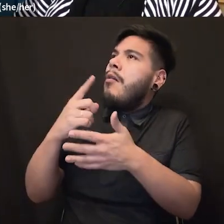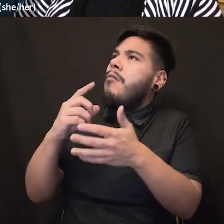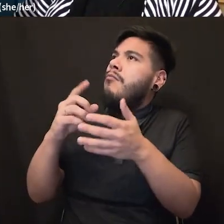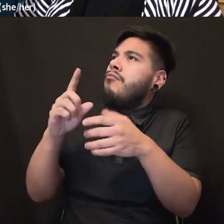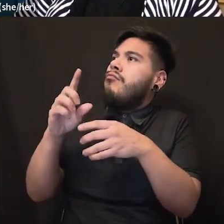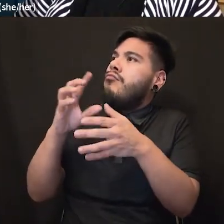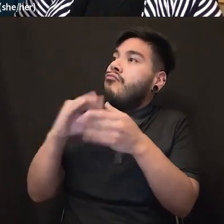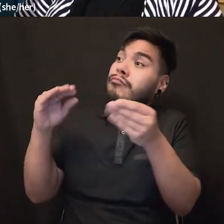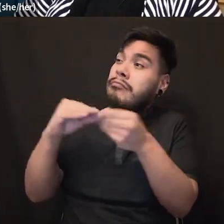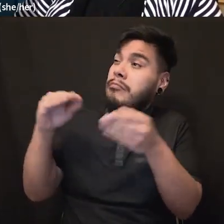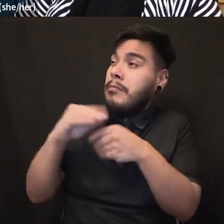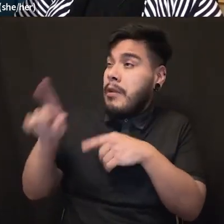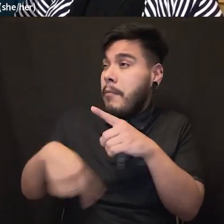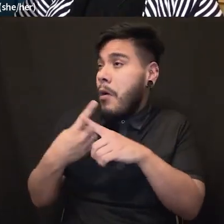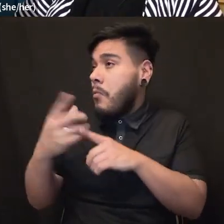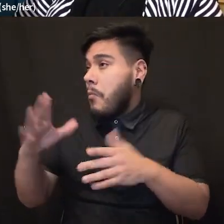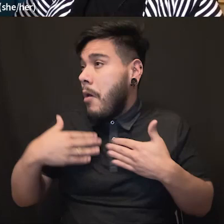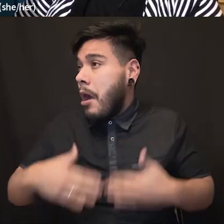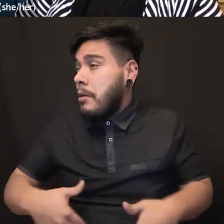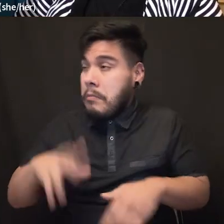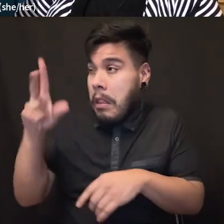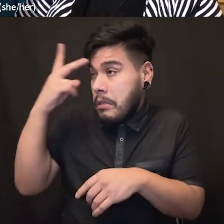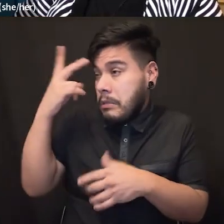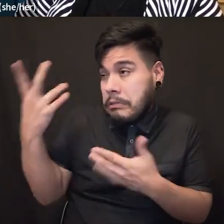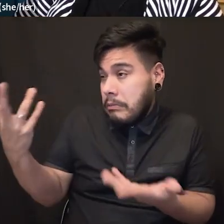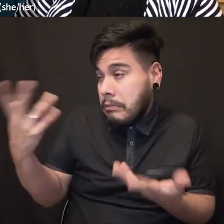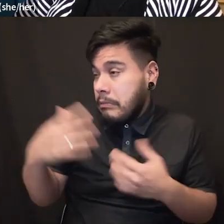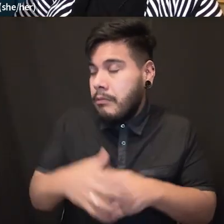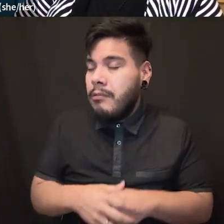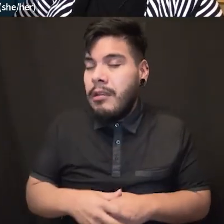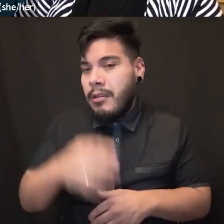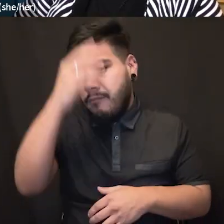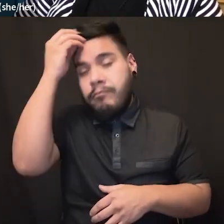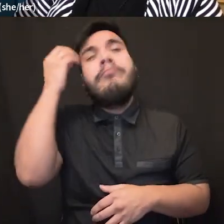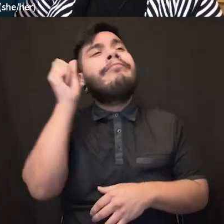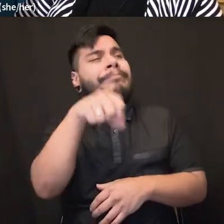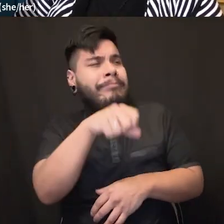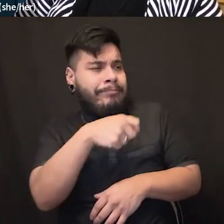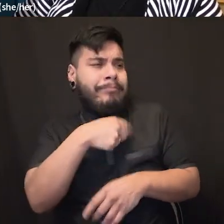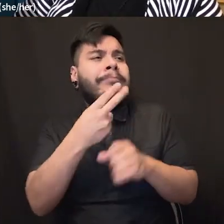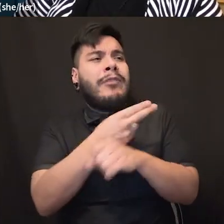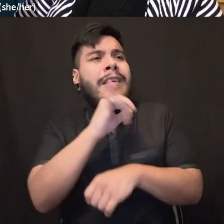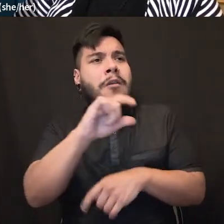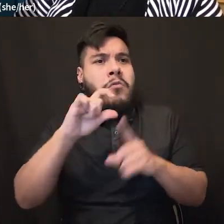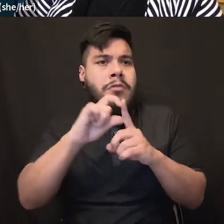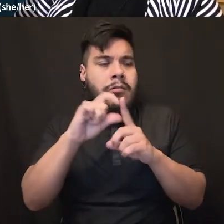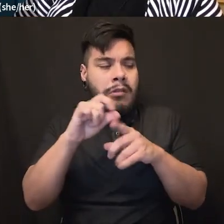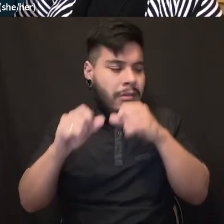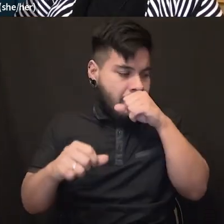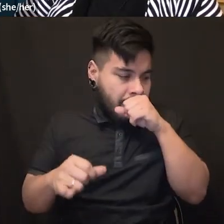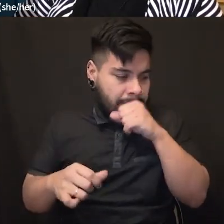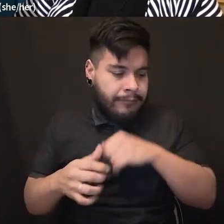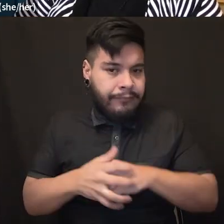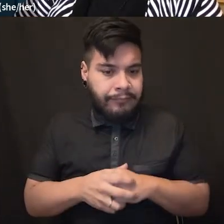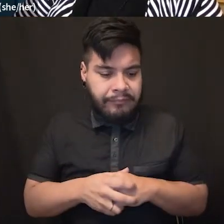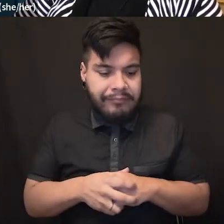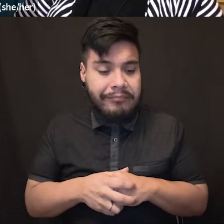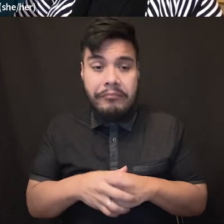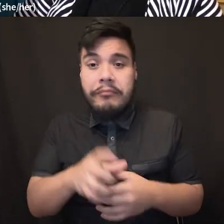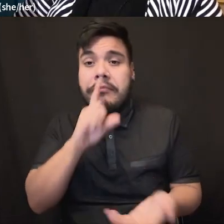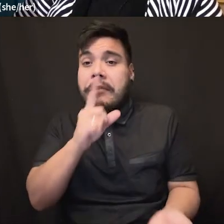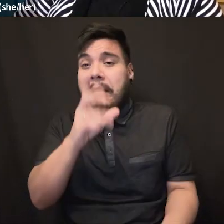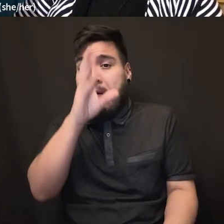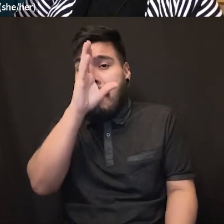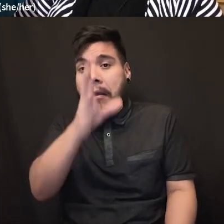about your bodies? Do you have a politic around body stuff? So I do use that word. I mean, I'll just be